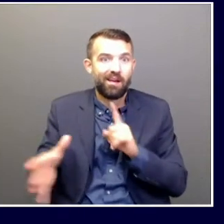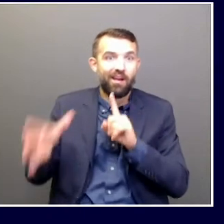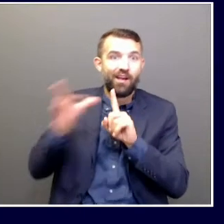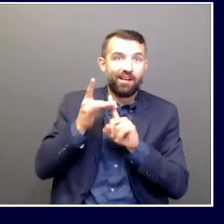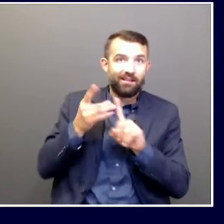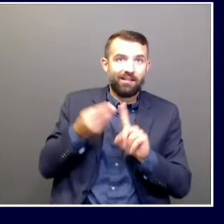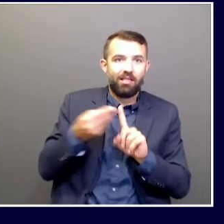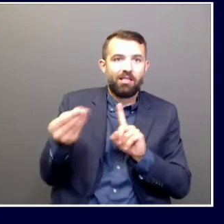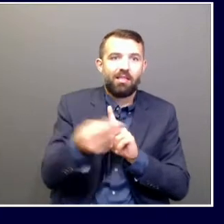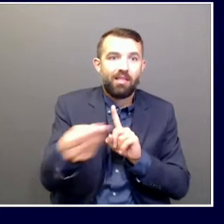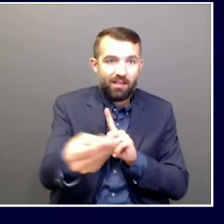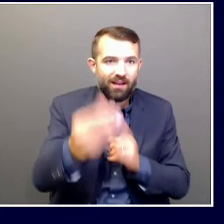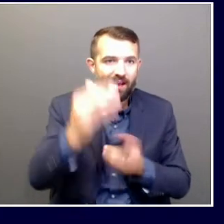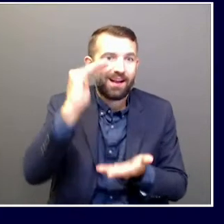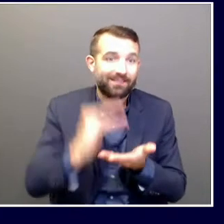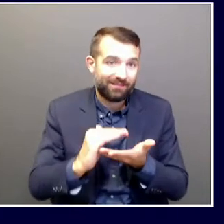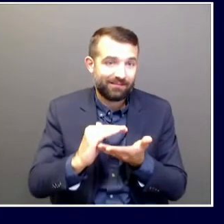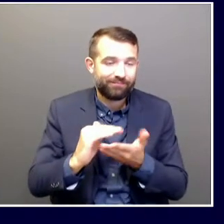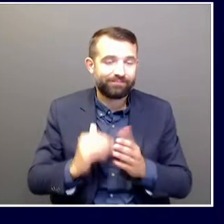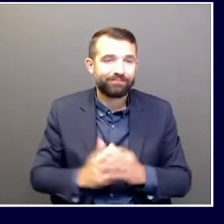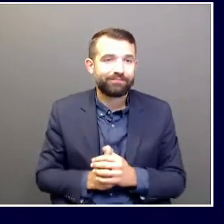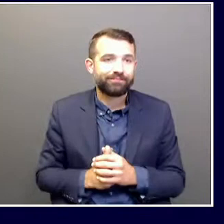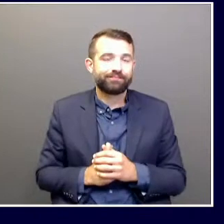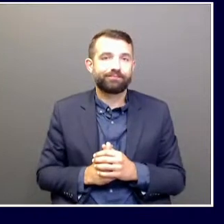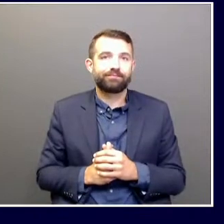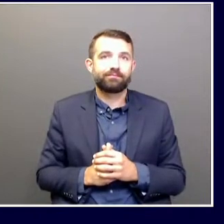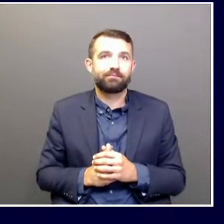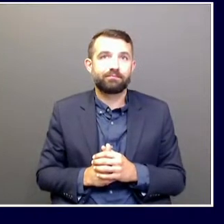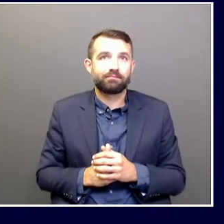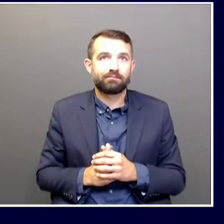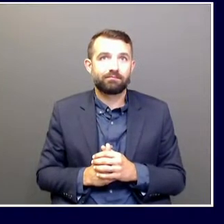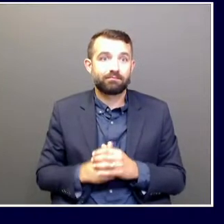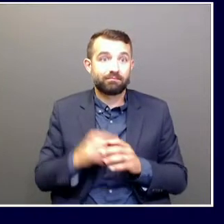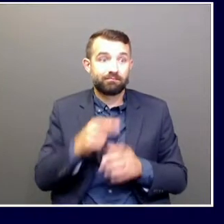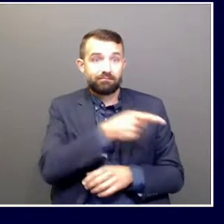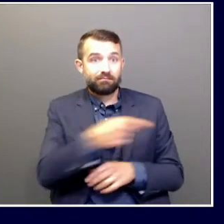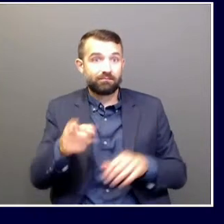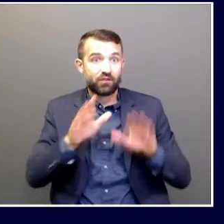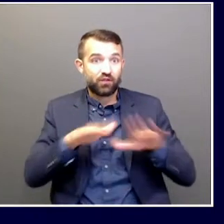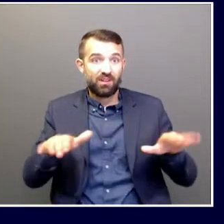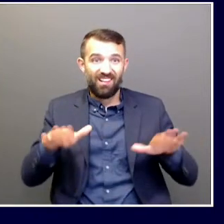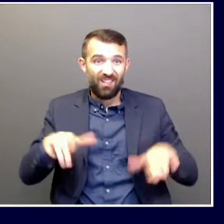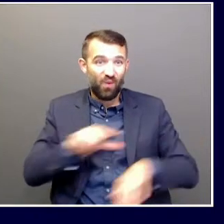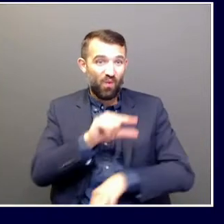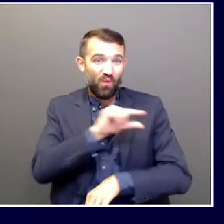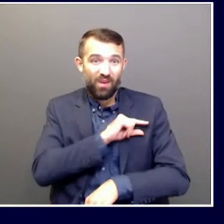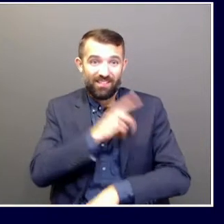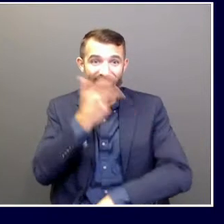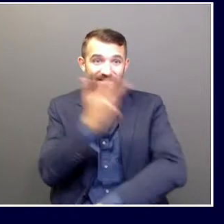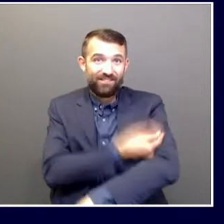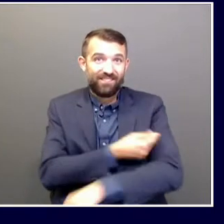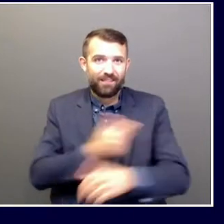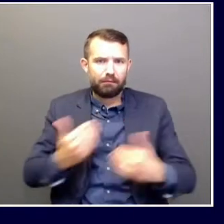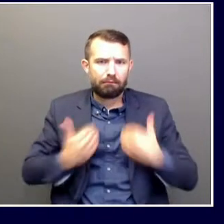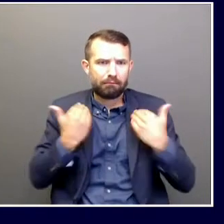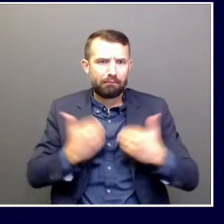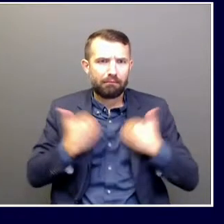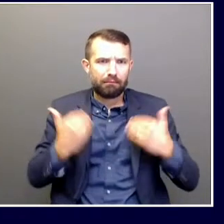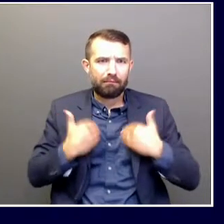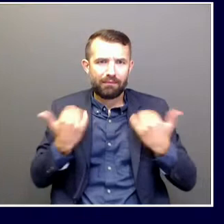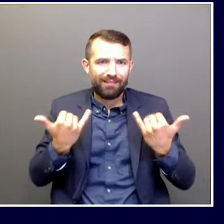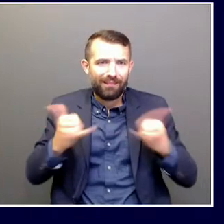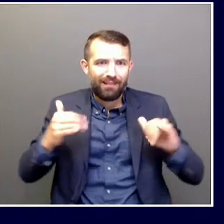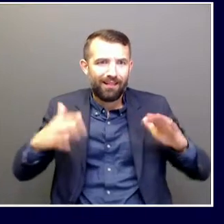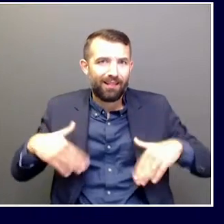to be vaccinated. So what's at stake here is childcare, children's education and their well-being. And, it's an